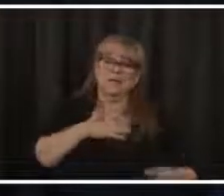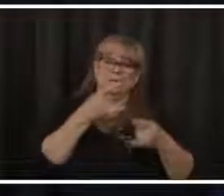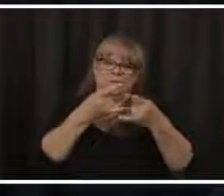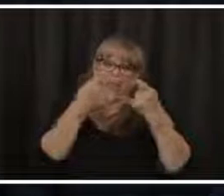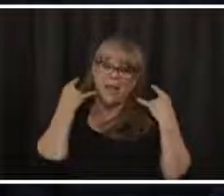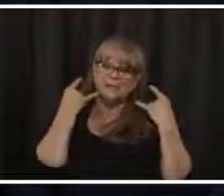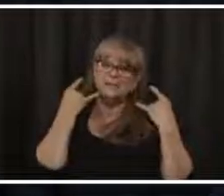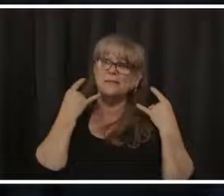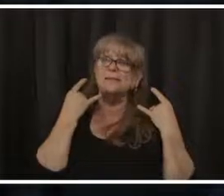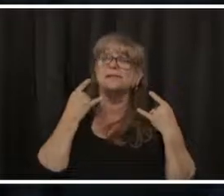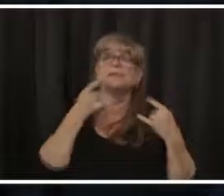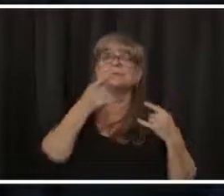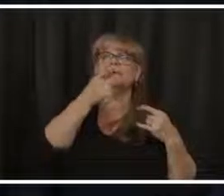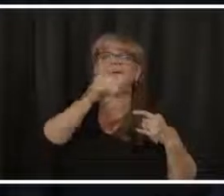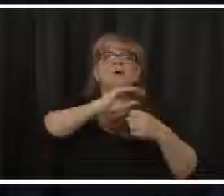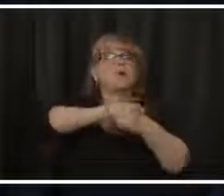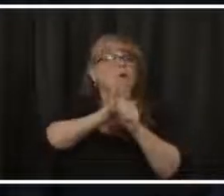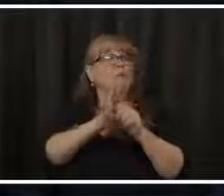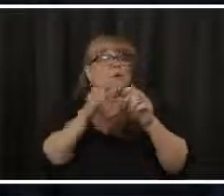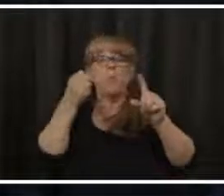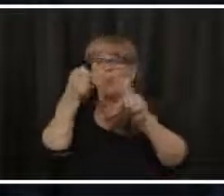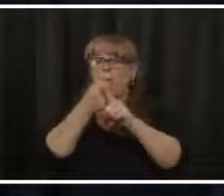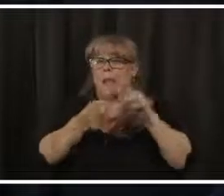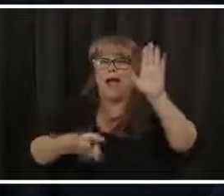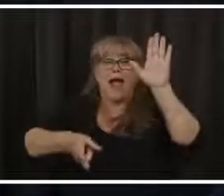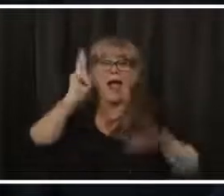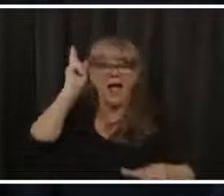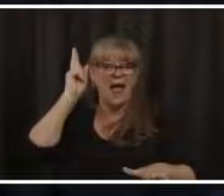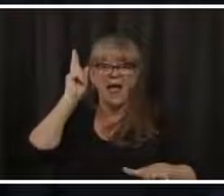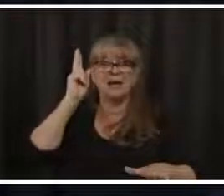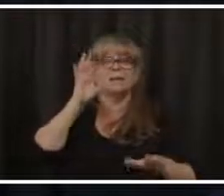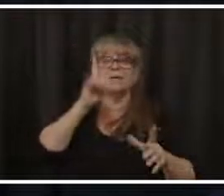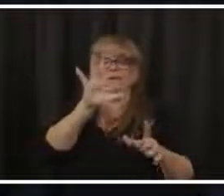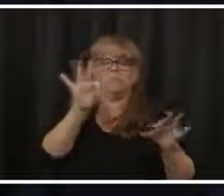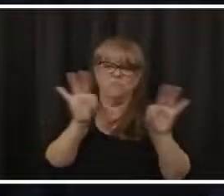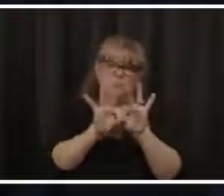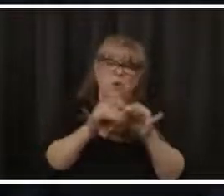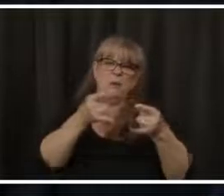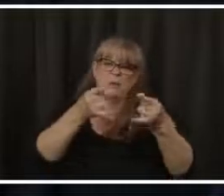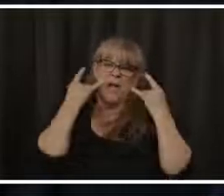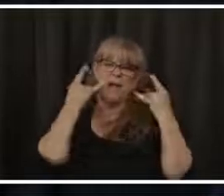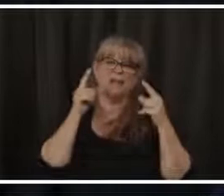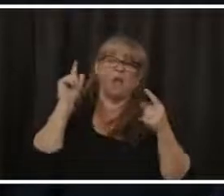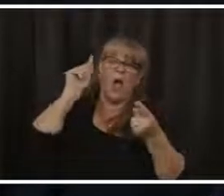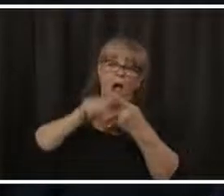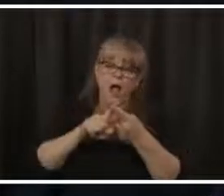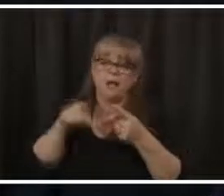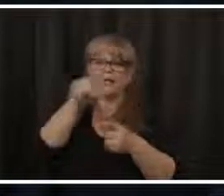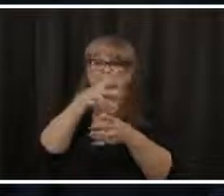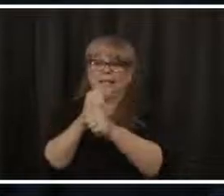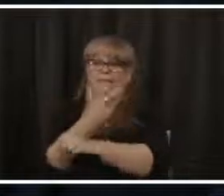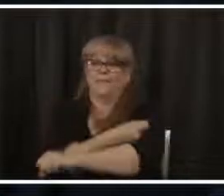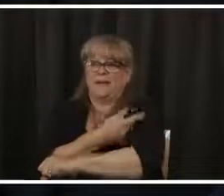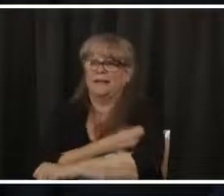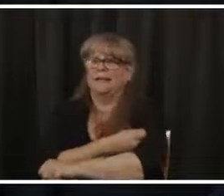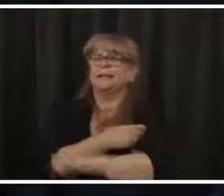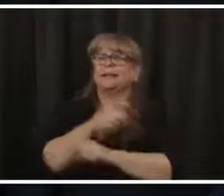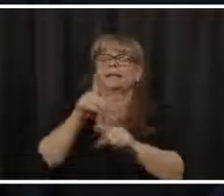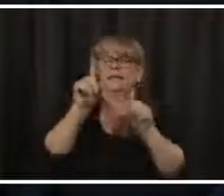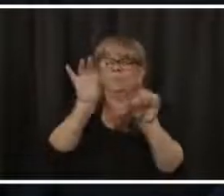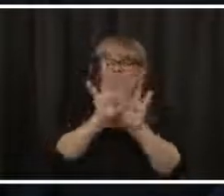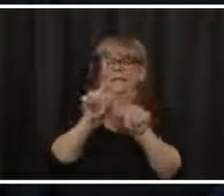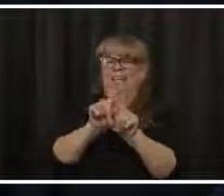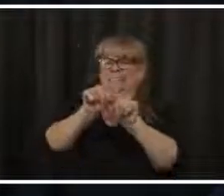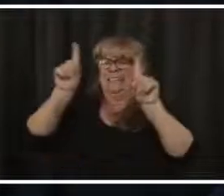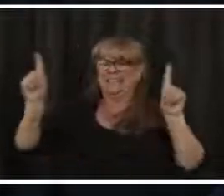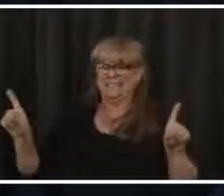COVID cases are still on the rise because they haven't achieved a level of vaccination to control them. Keep a distance of 6 feet from others when possible if you